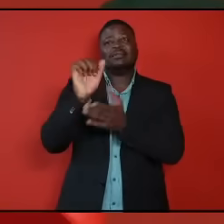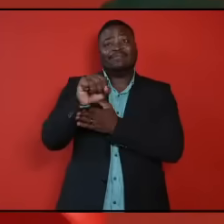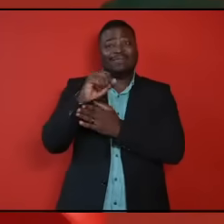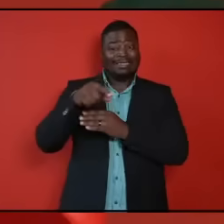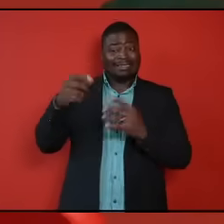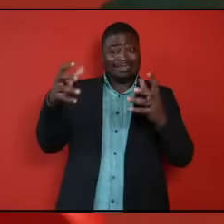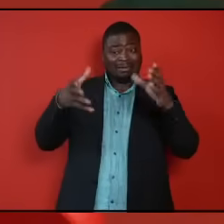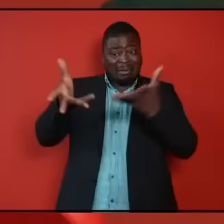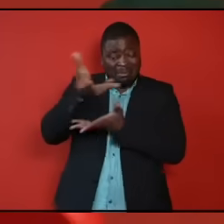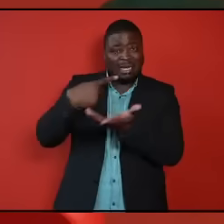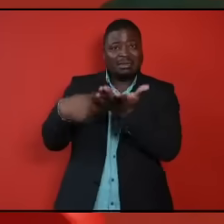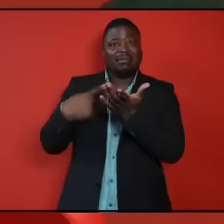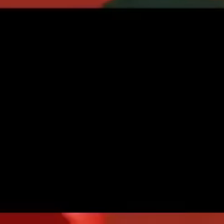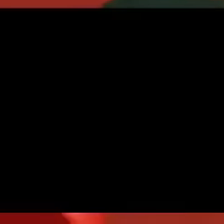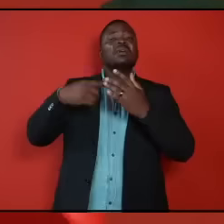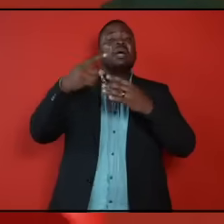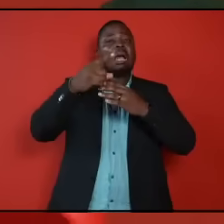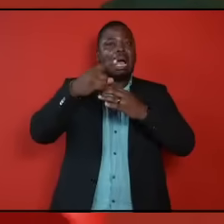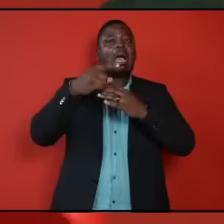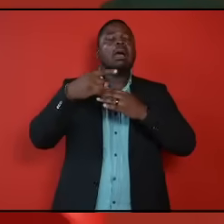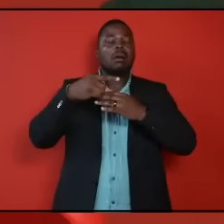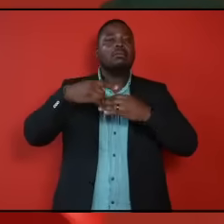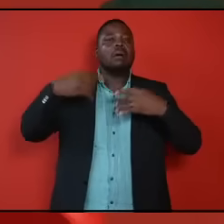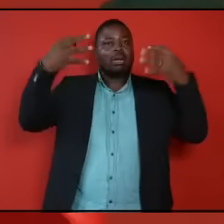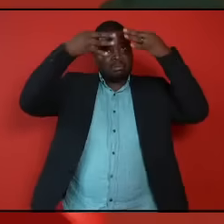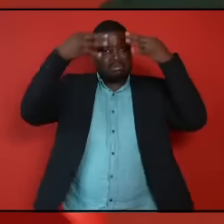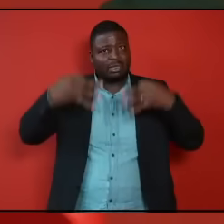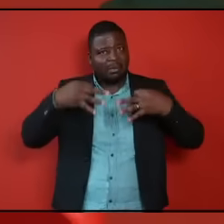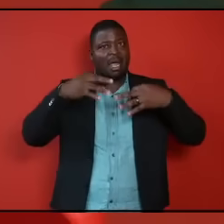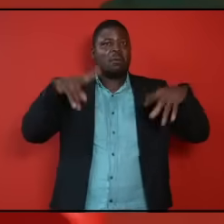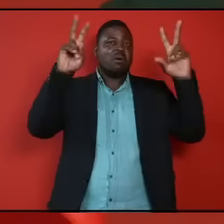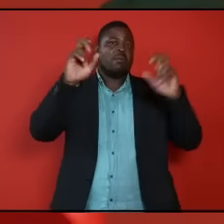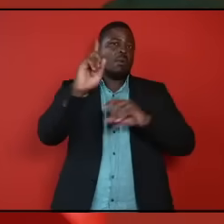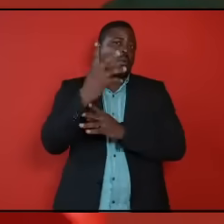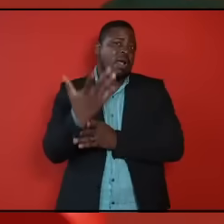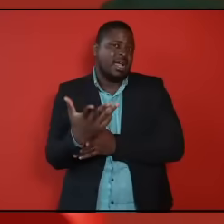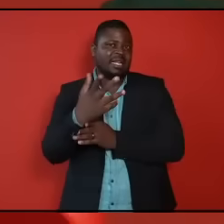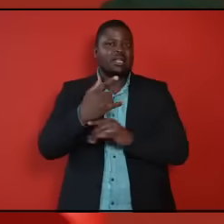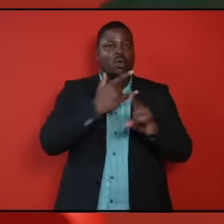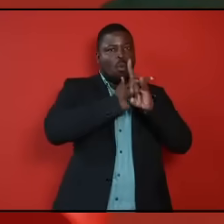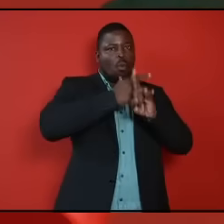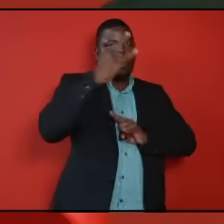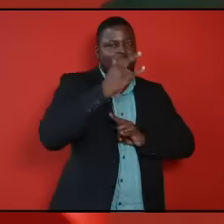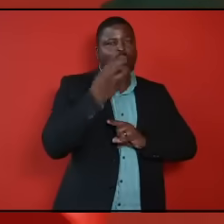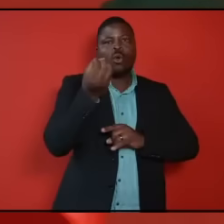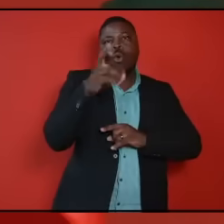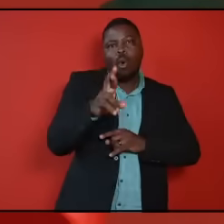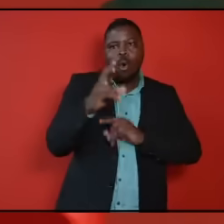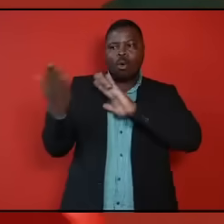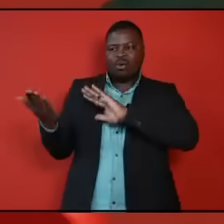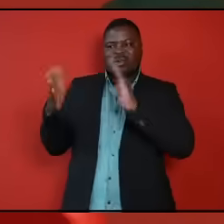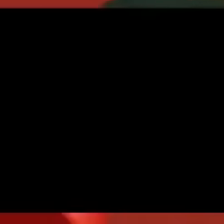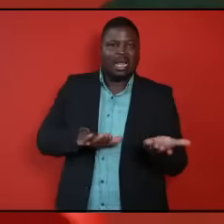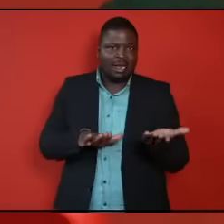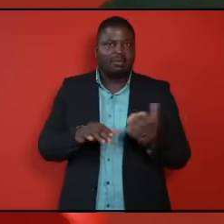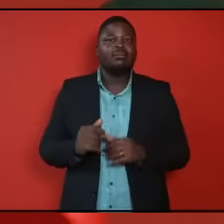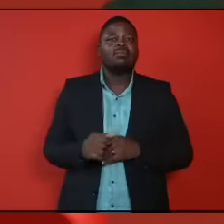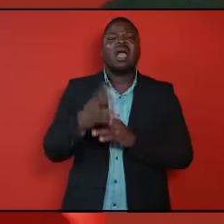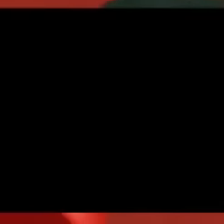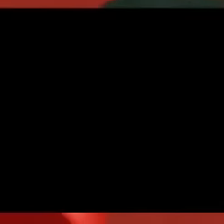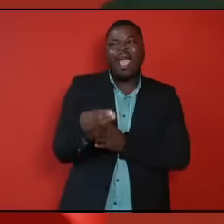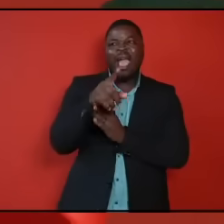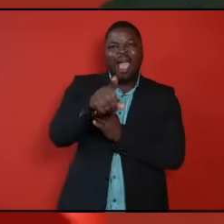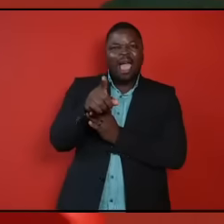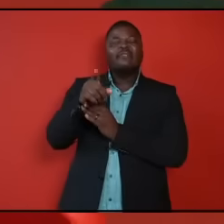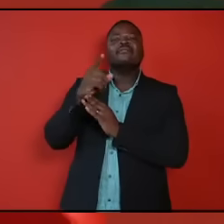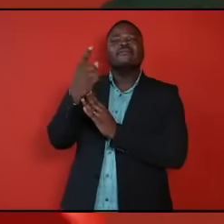is victory or death, was attended by members of the Central Command Team, Provincial Command Teams,